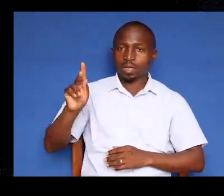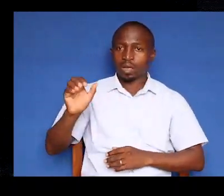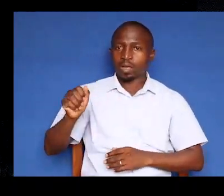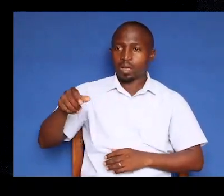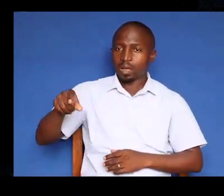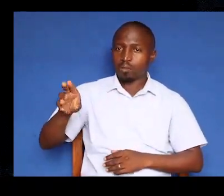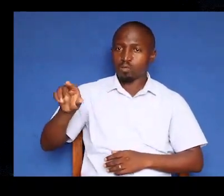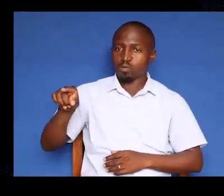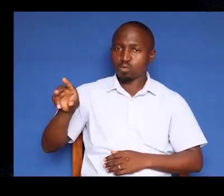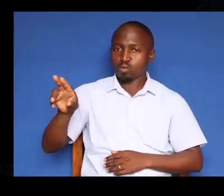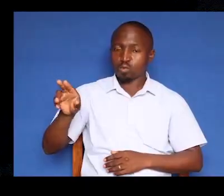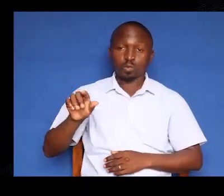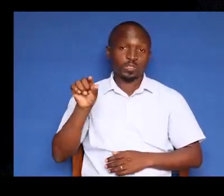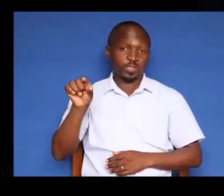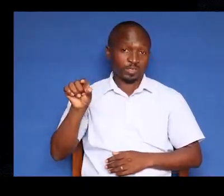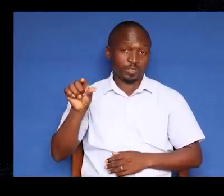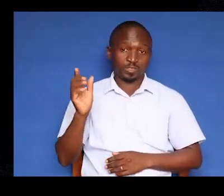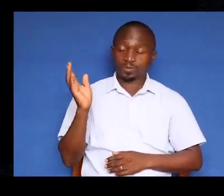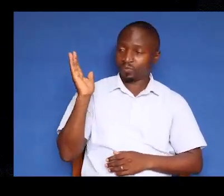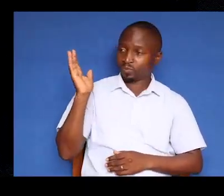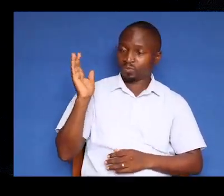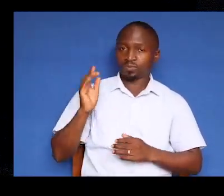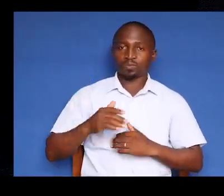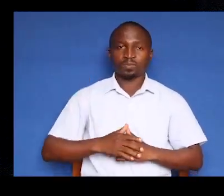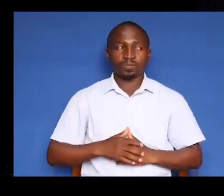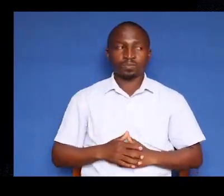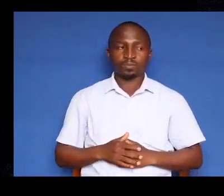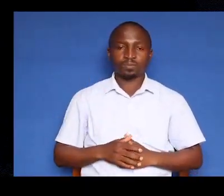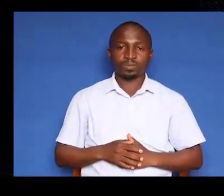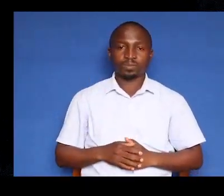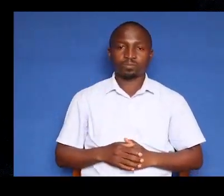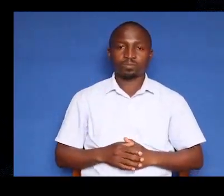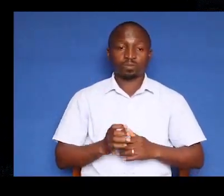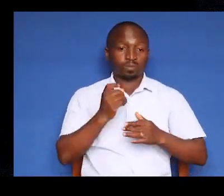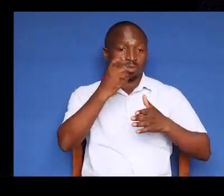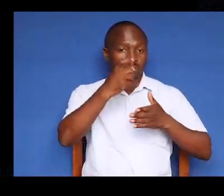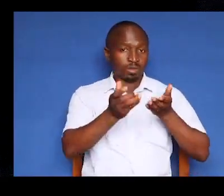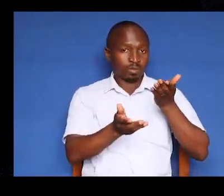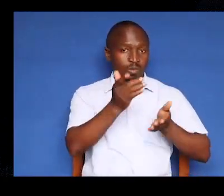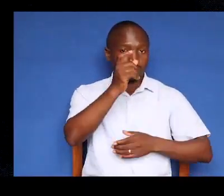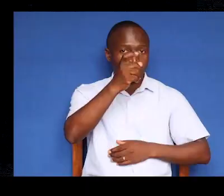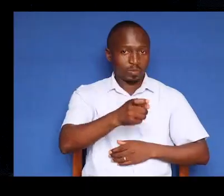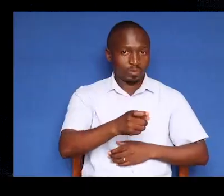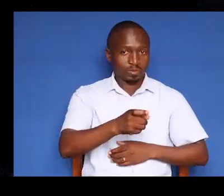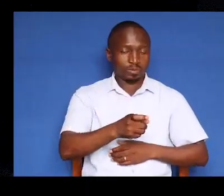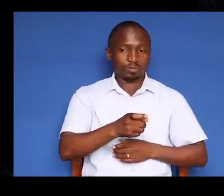Kapungu G. Kapungu G, tax